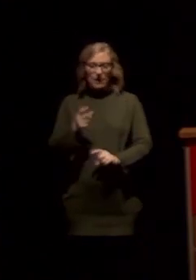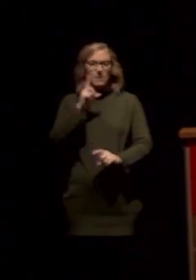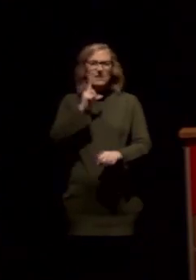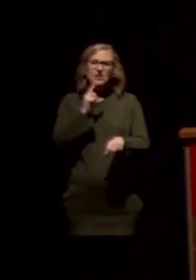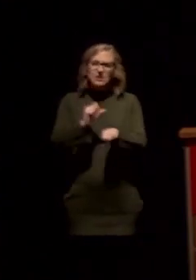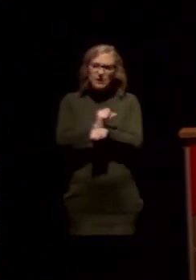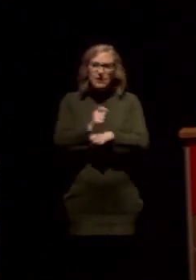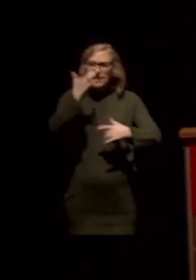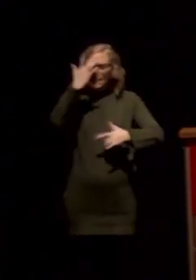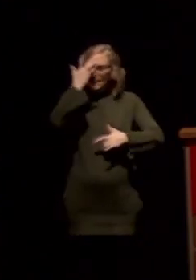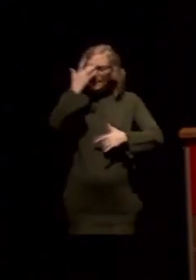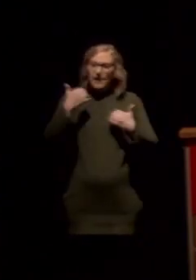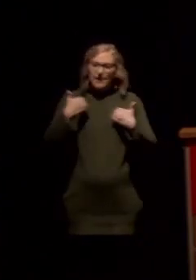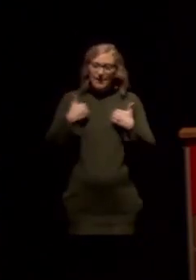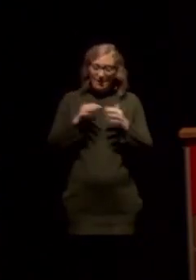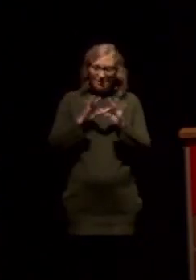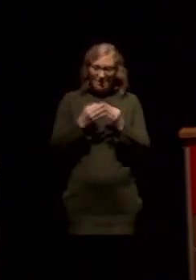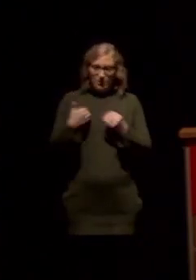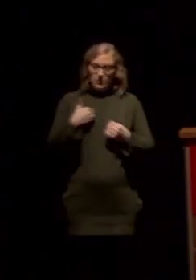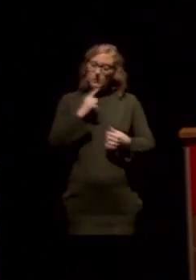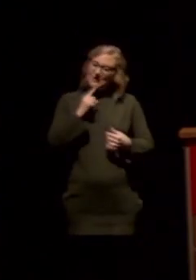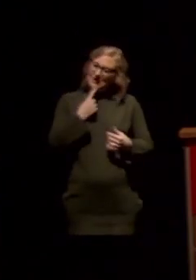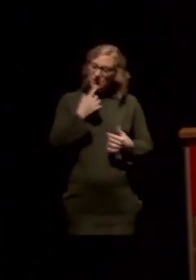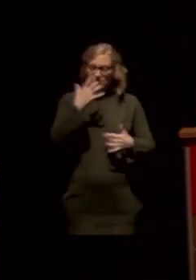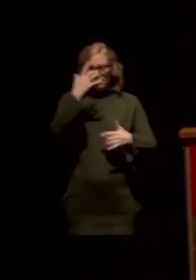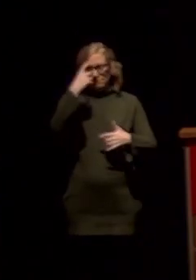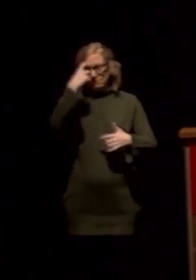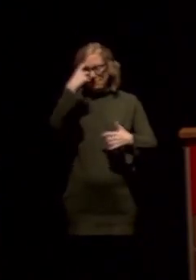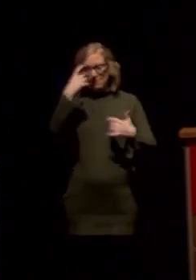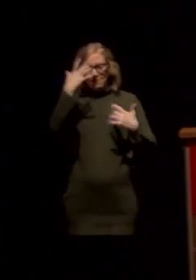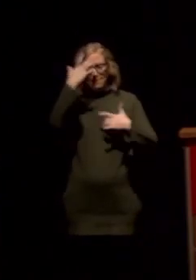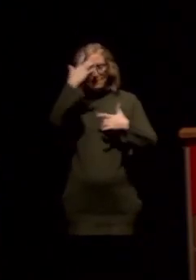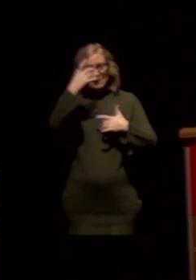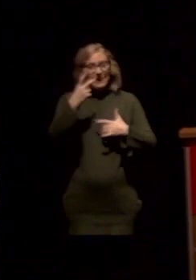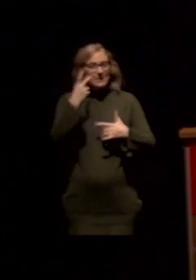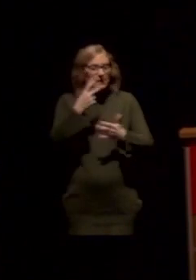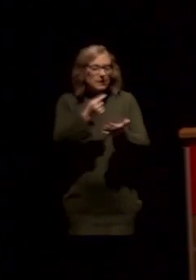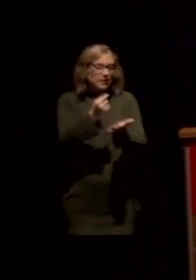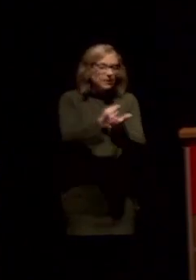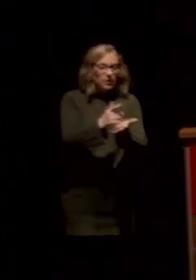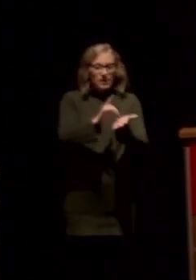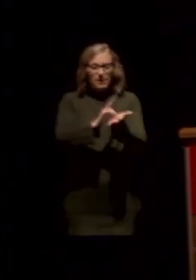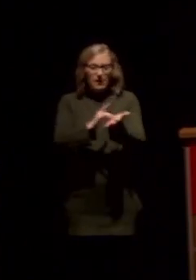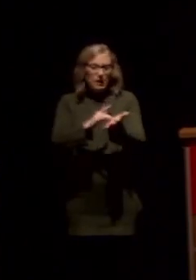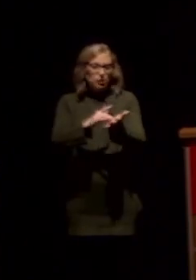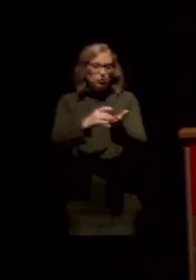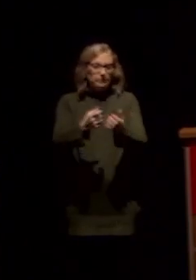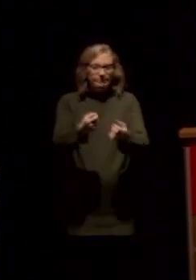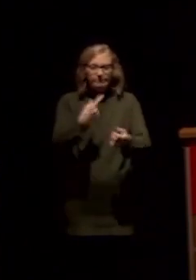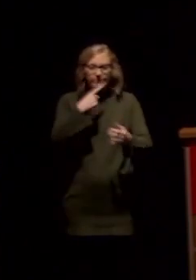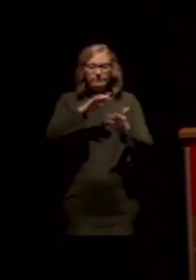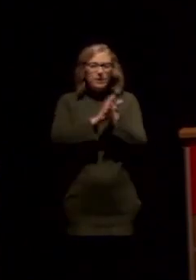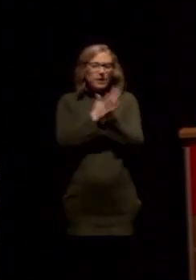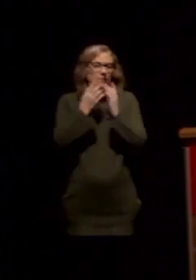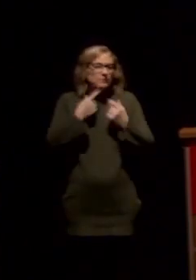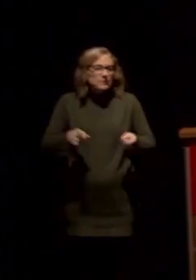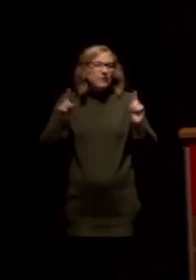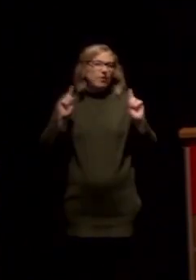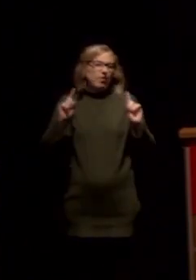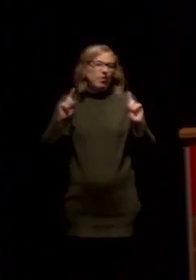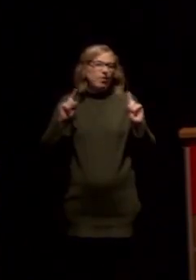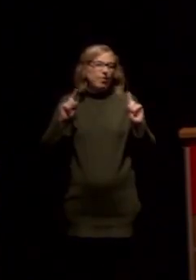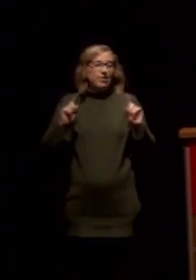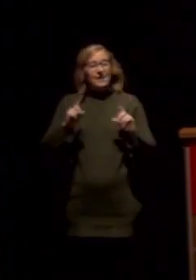had, you know, serious mental illnesses, and I have seen medication and therapy really work. Mm-hmm. And I do think that's important. And we do know that how